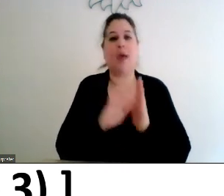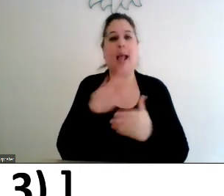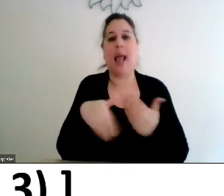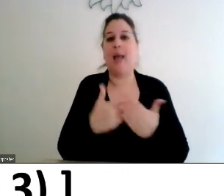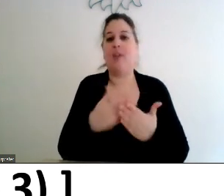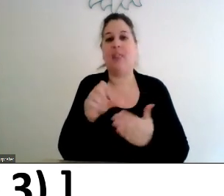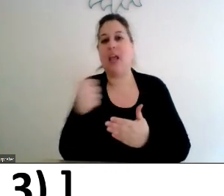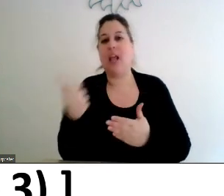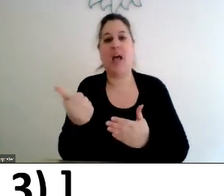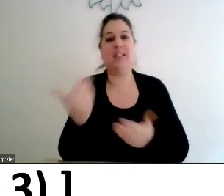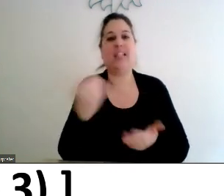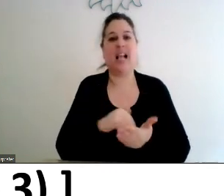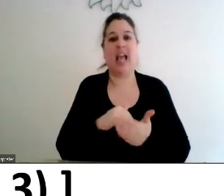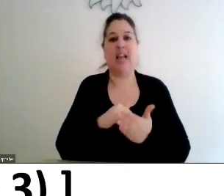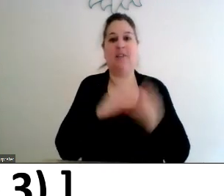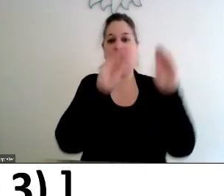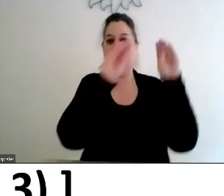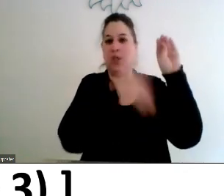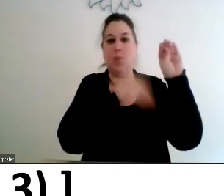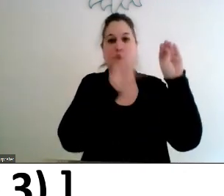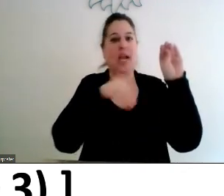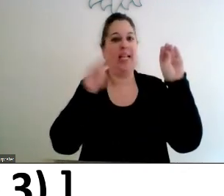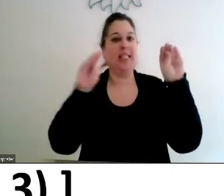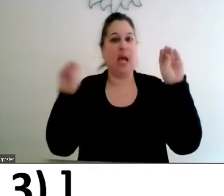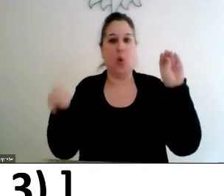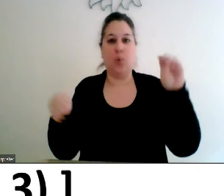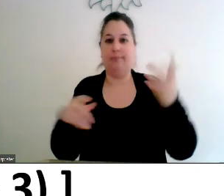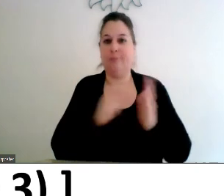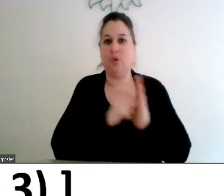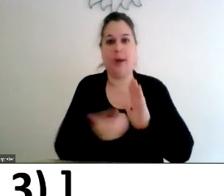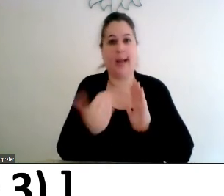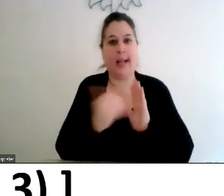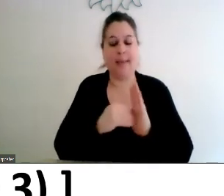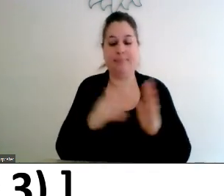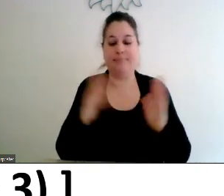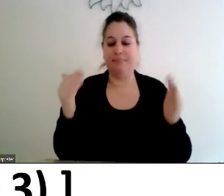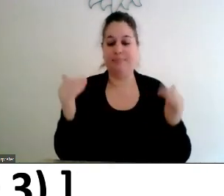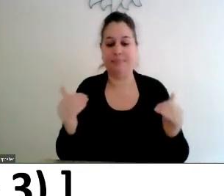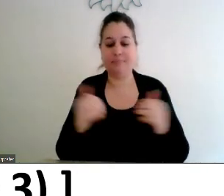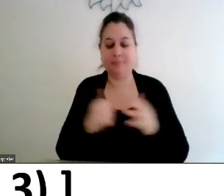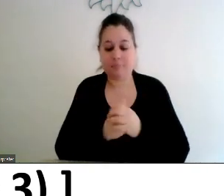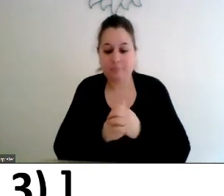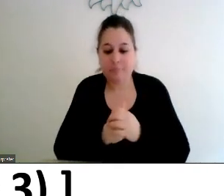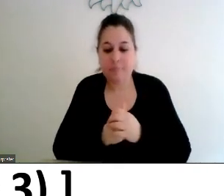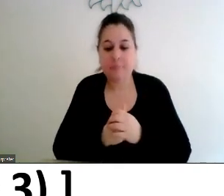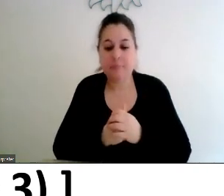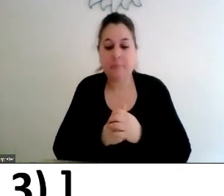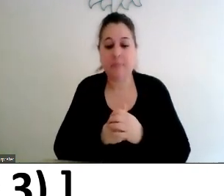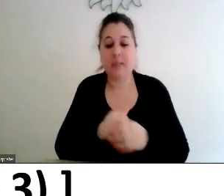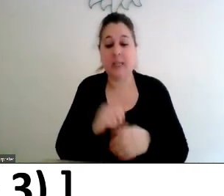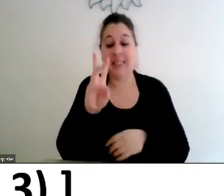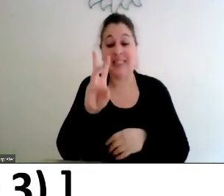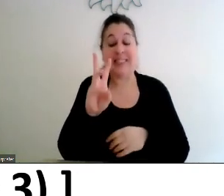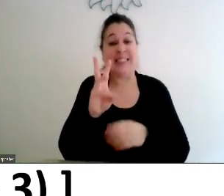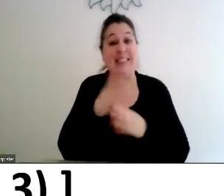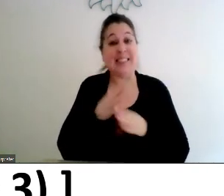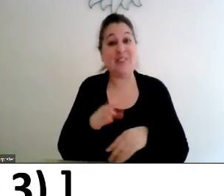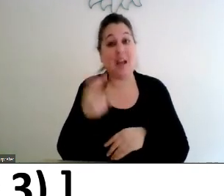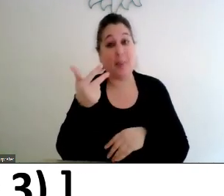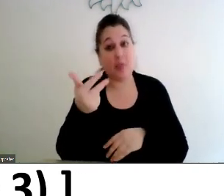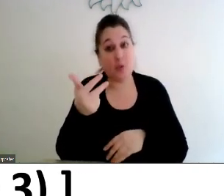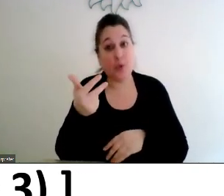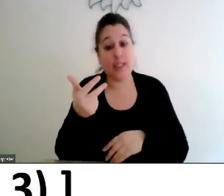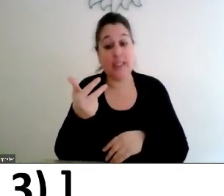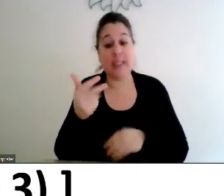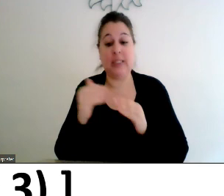Okay, I still have this in parentheses, so I'm gonna do that. 6 divided by 3 is 2. And I still have plus 8. Okay, while I'm